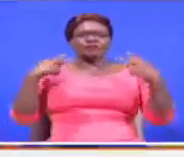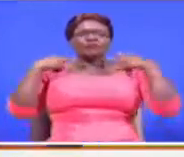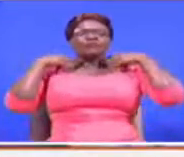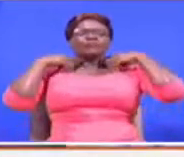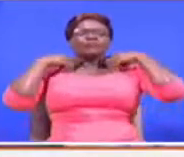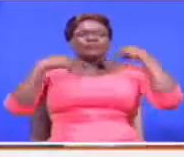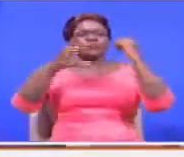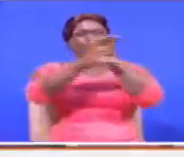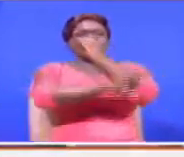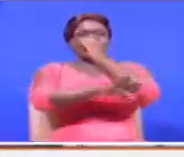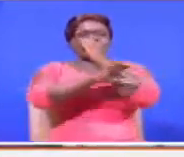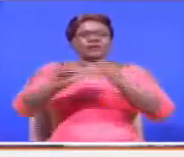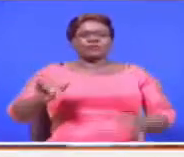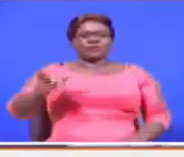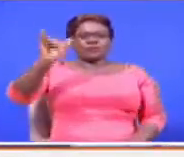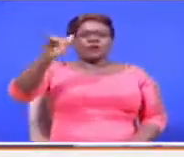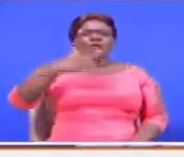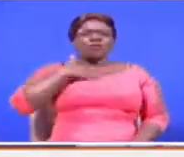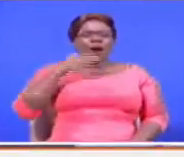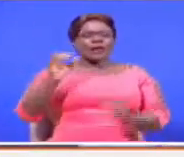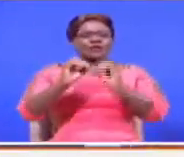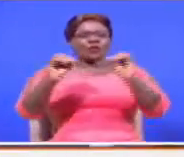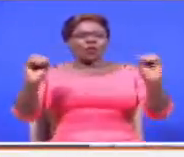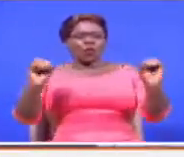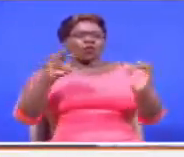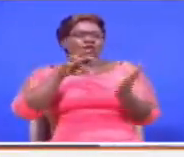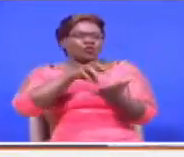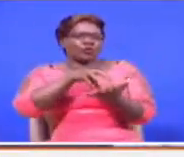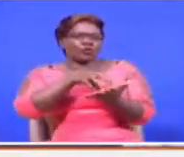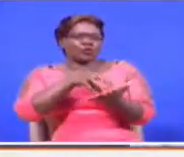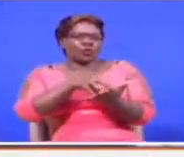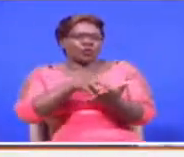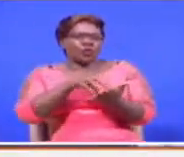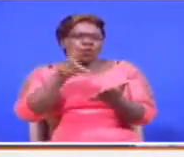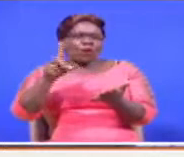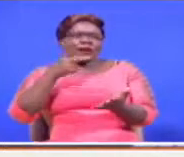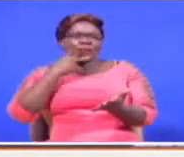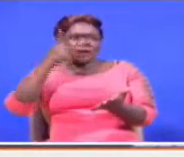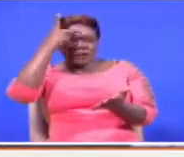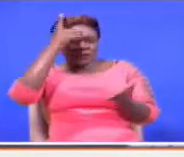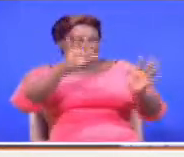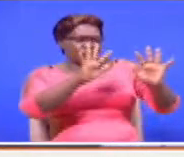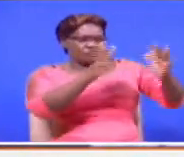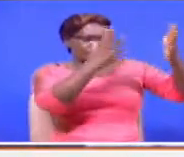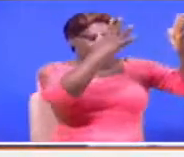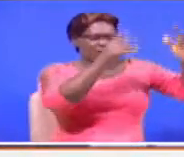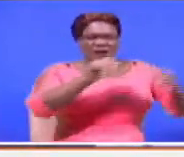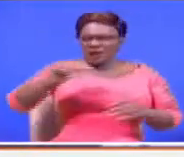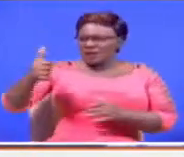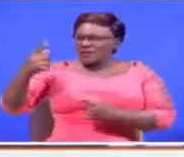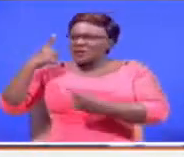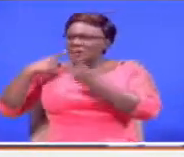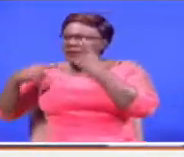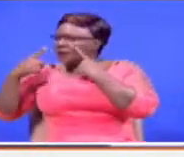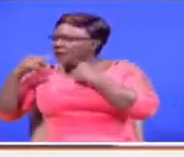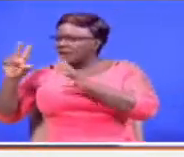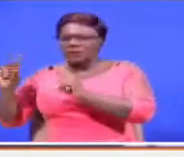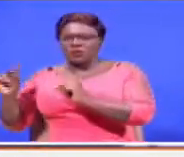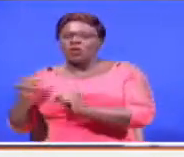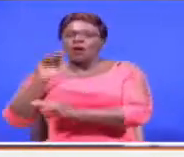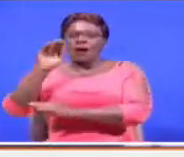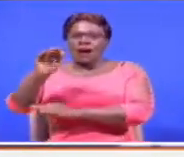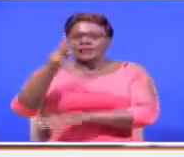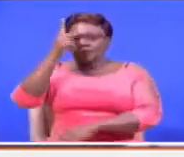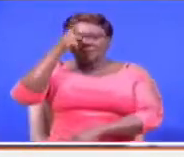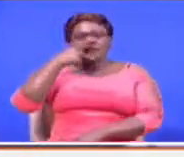maumu nchini. "We don't want a situation where one parent is celebrating, another one is crying. We are